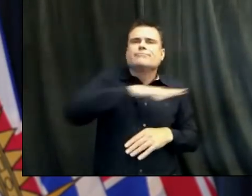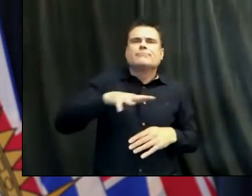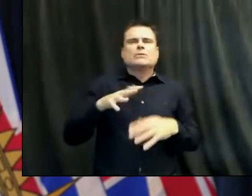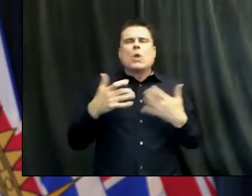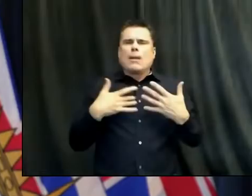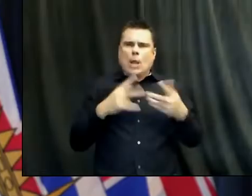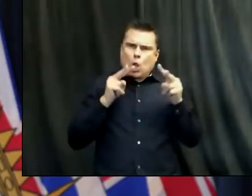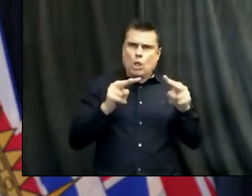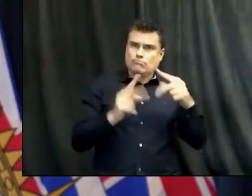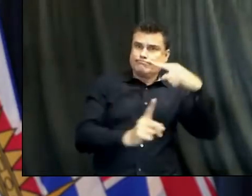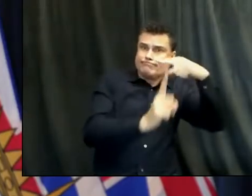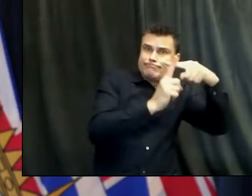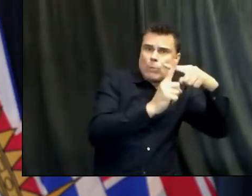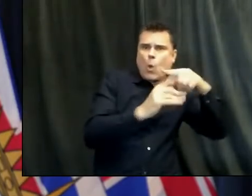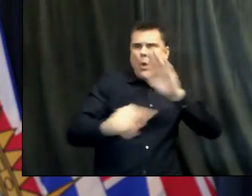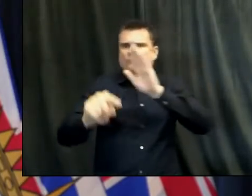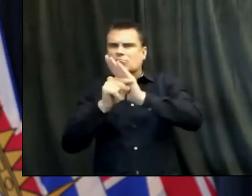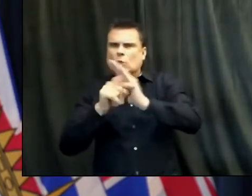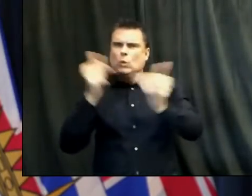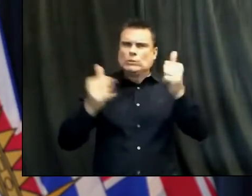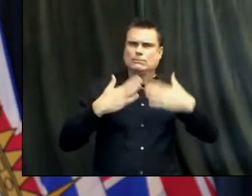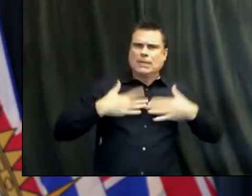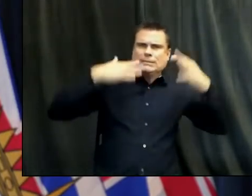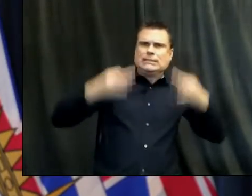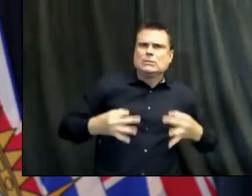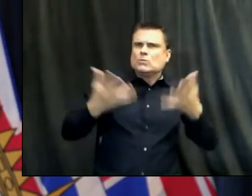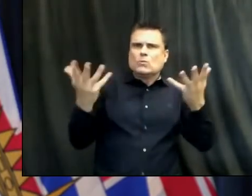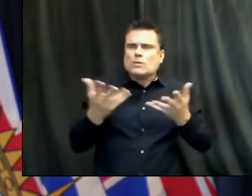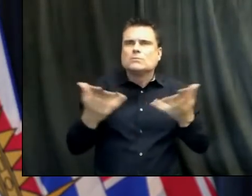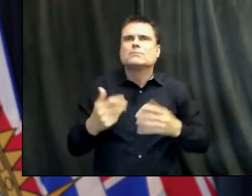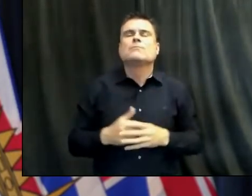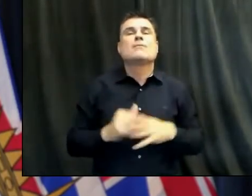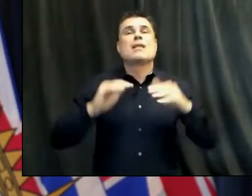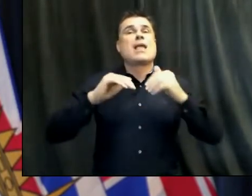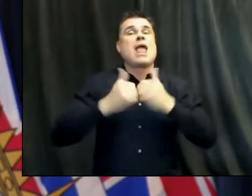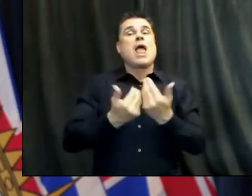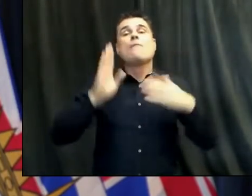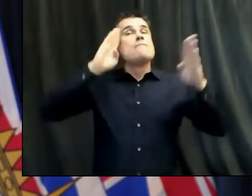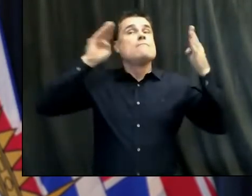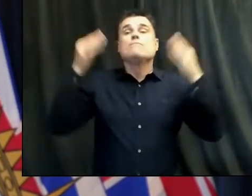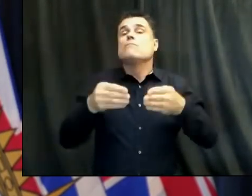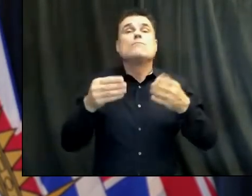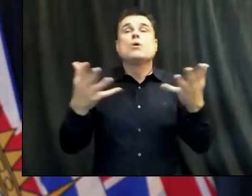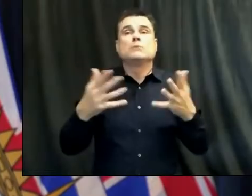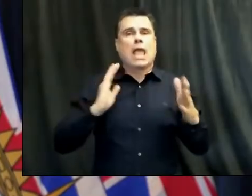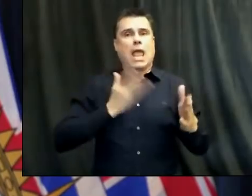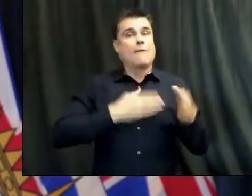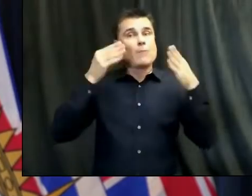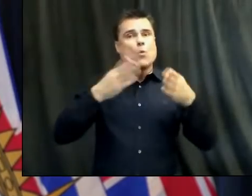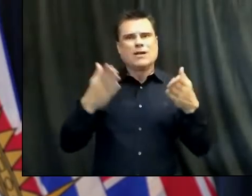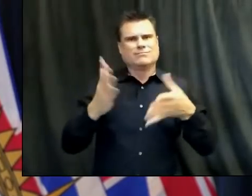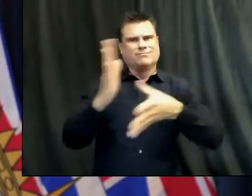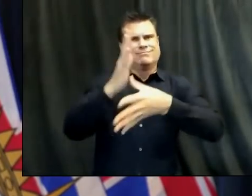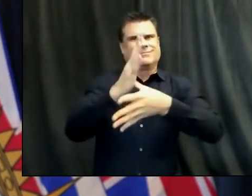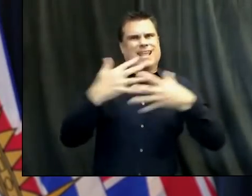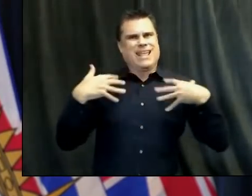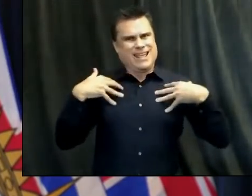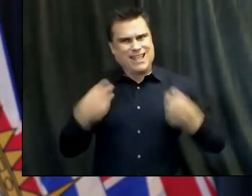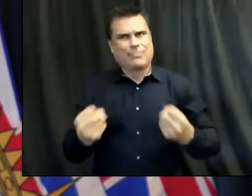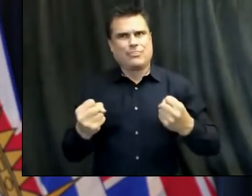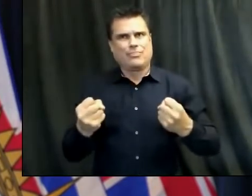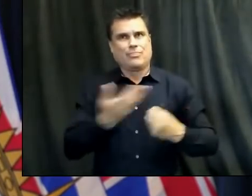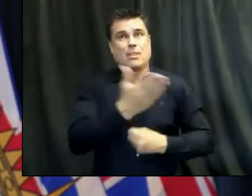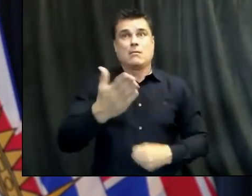our focus has always been on health, and I have the benefit of having an independent position, so I can issue